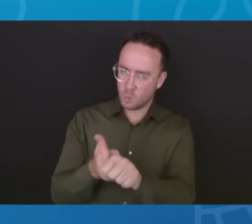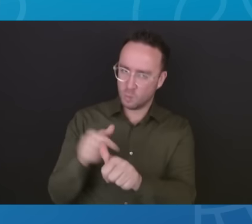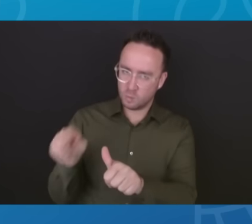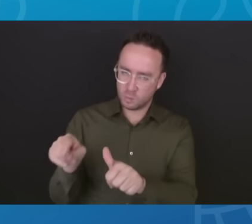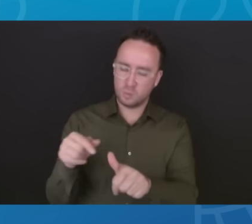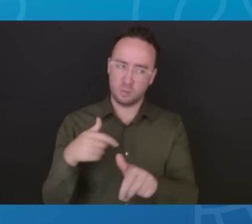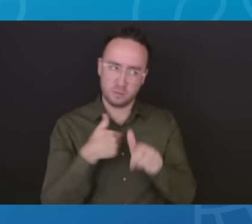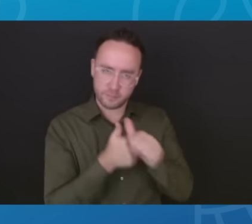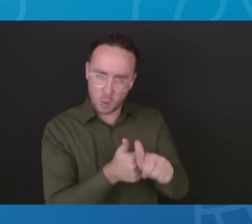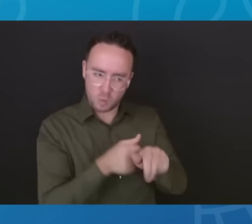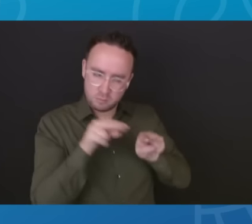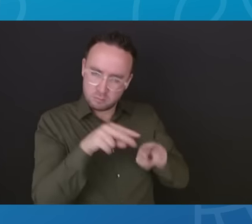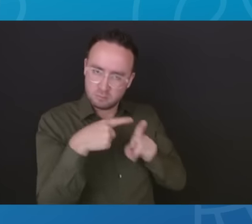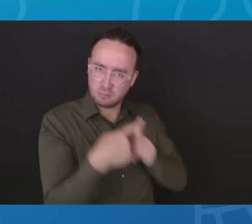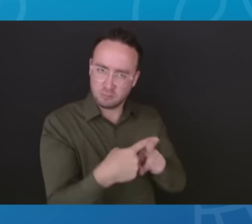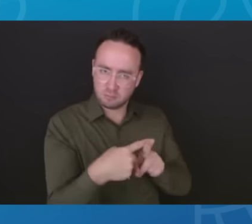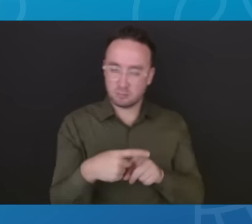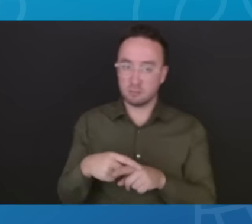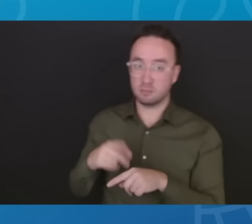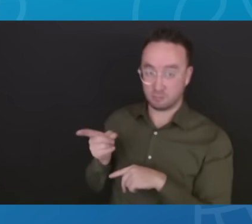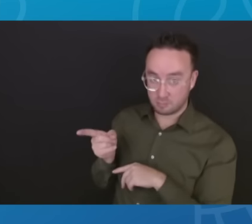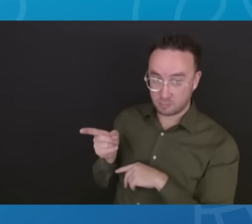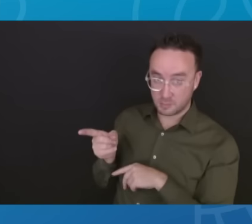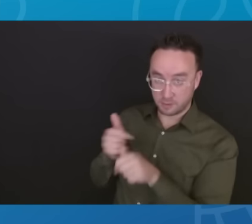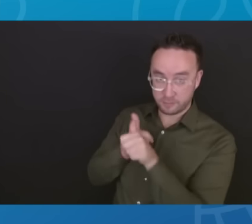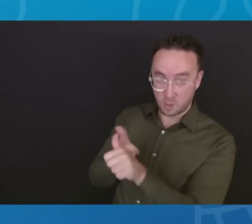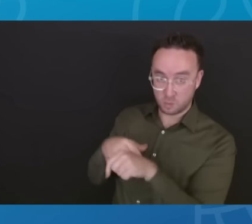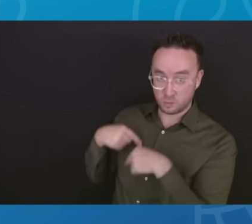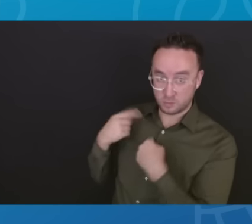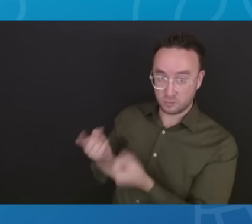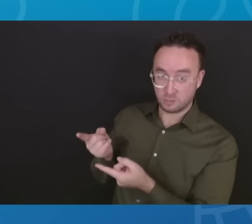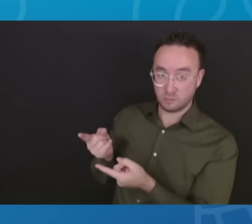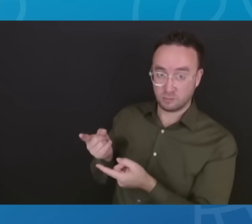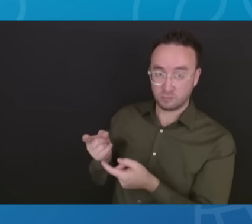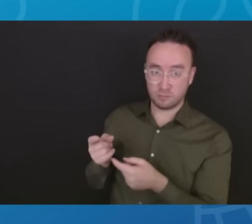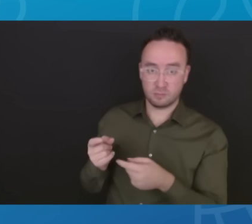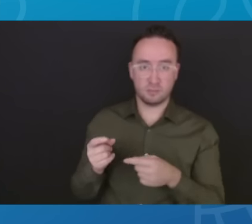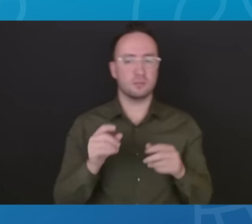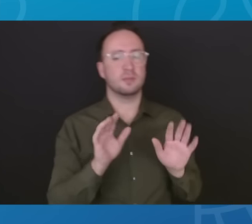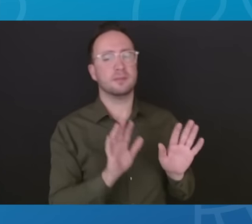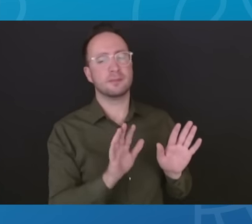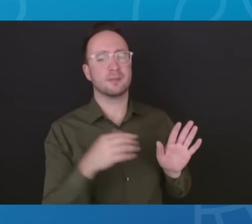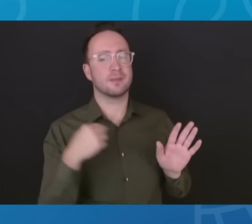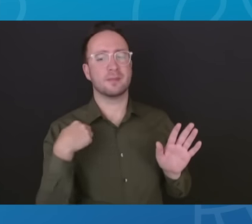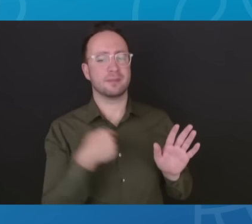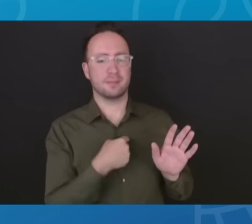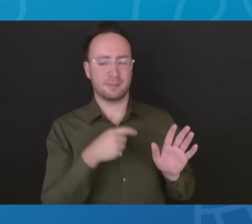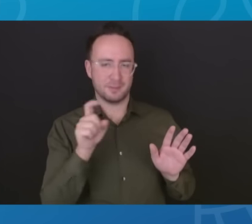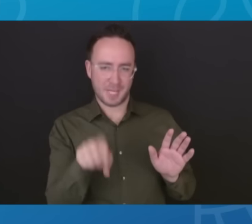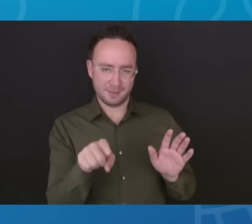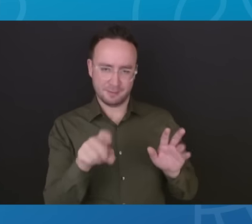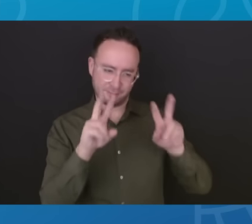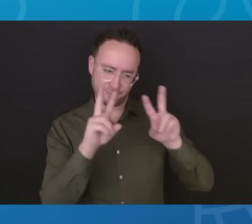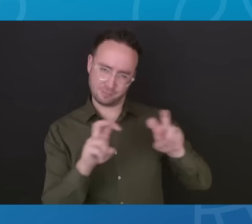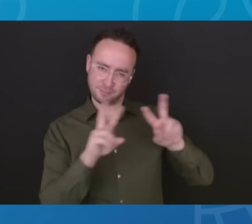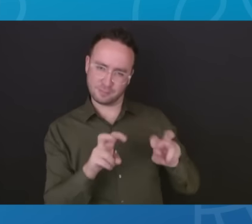an assessment of individual strikes before we can reach any of those kinds of conclusions. And we know that this department is carrying out that assessment when it comes